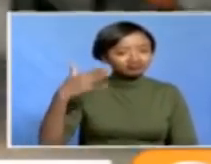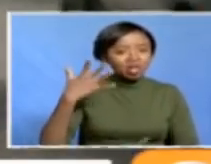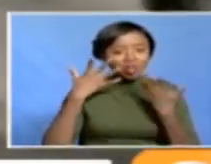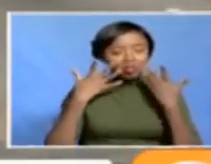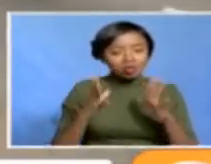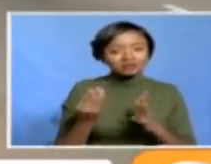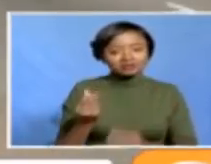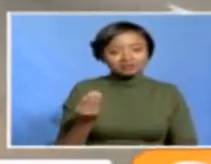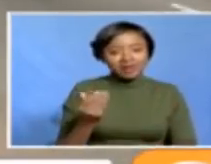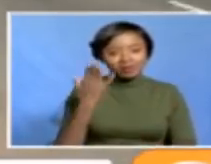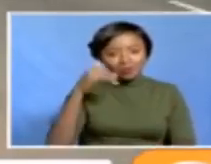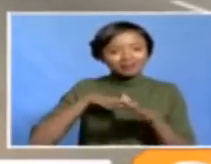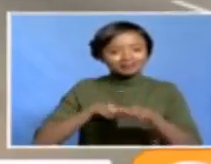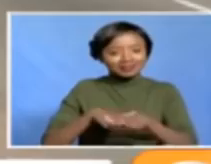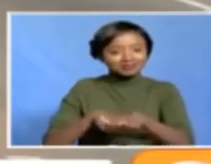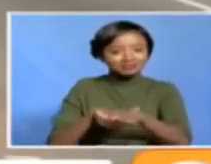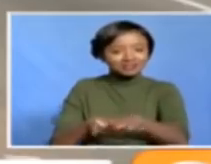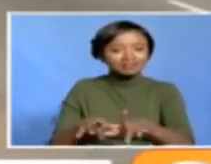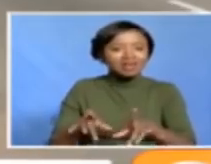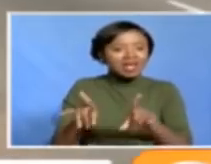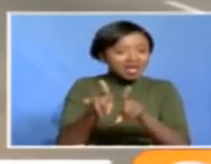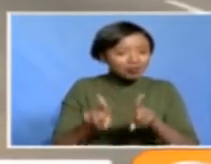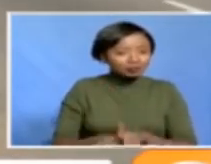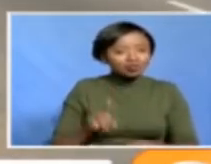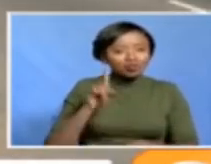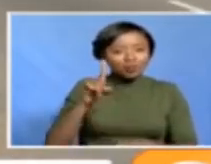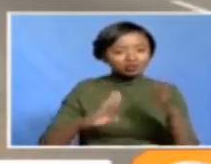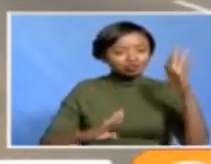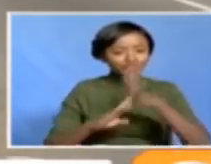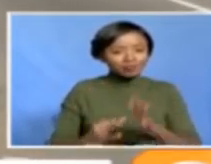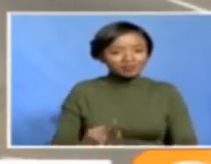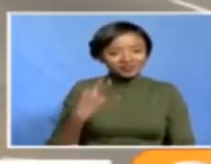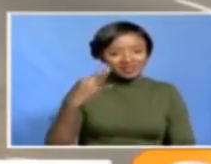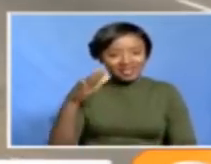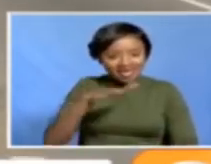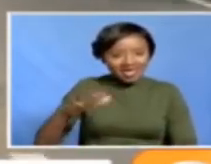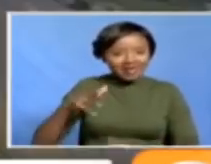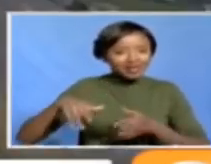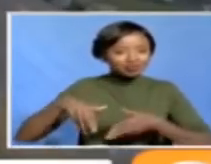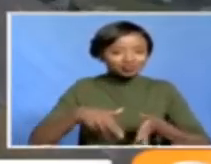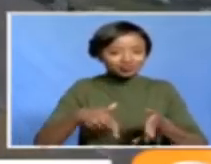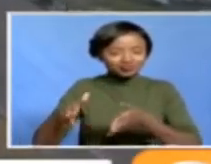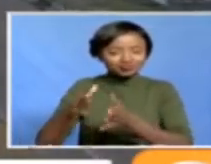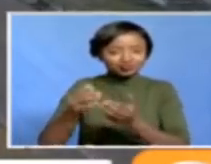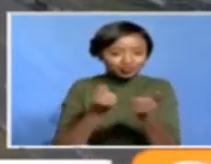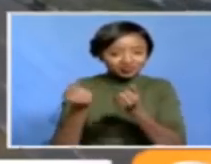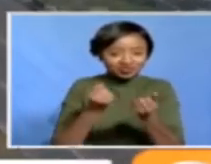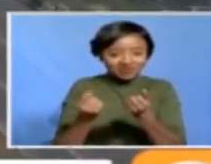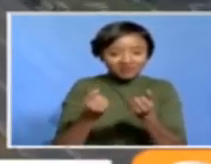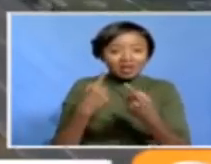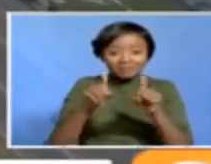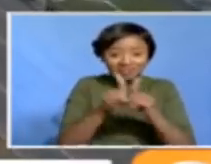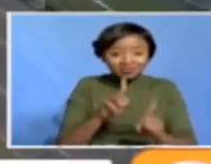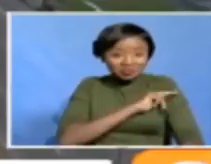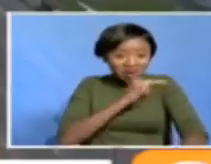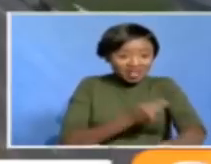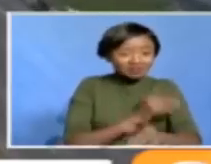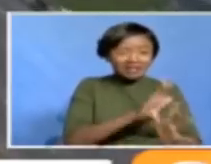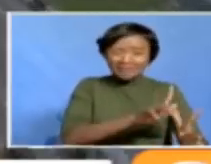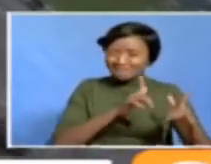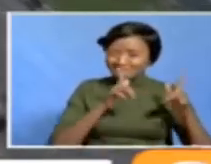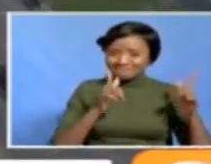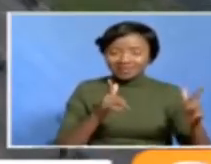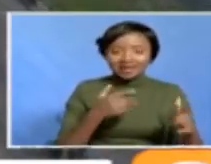because of traffic. And it's one of the top three worst places to drive in the world. But Lagos, it's a much bigger city.